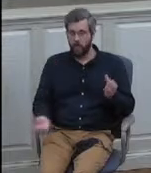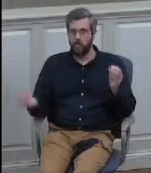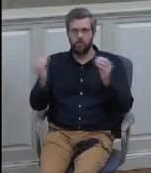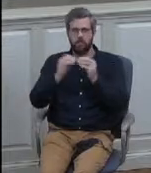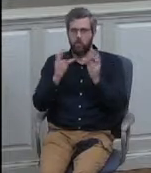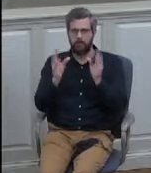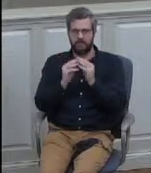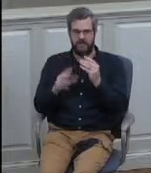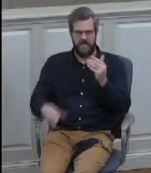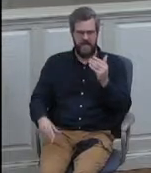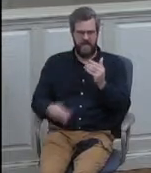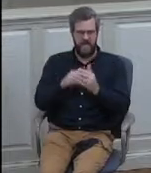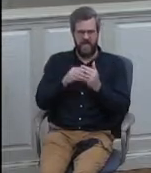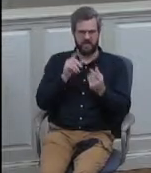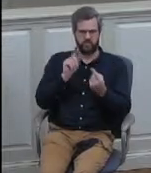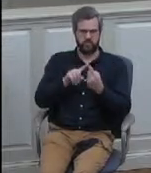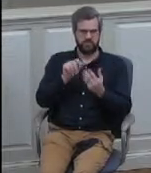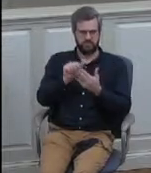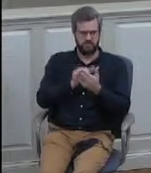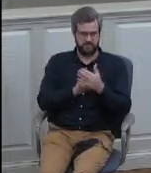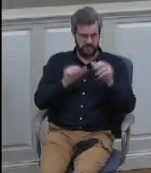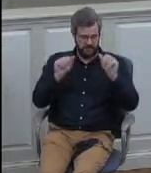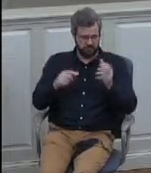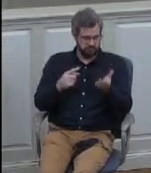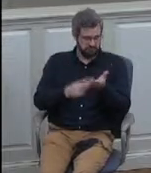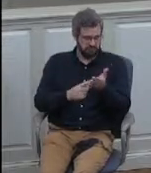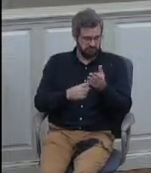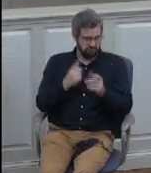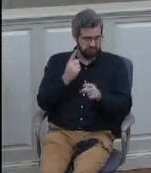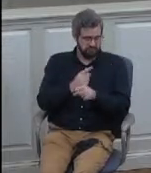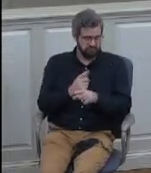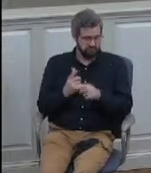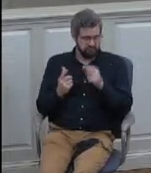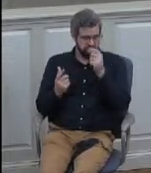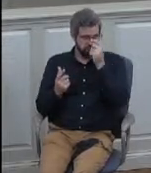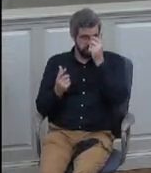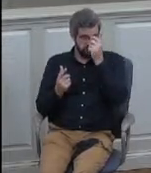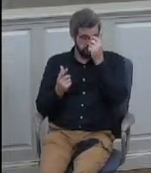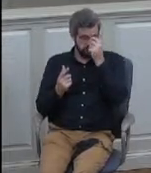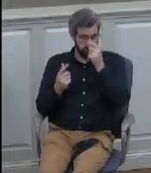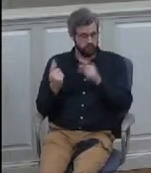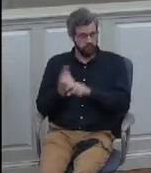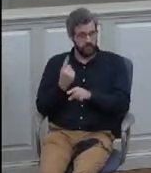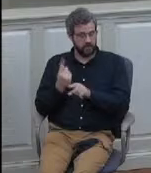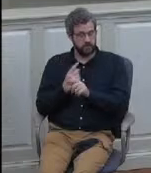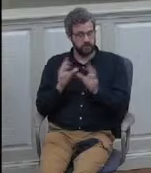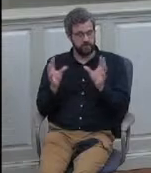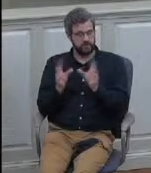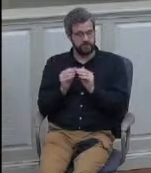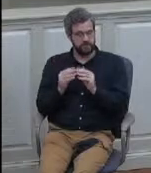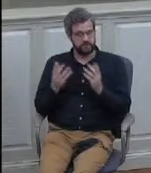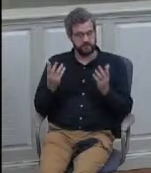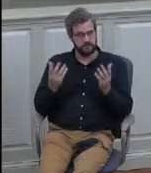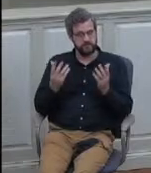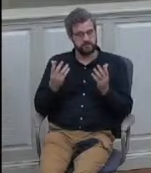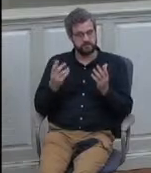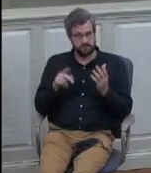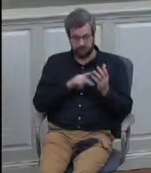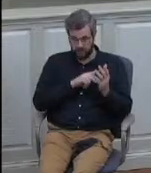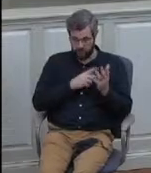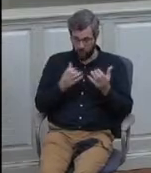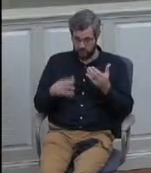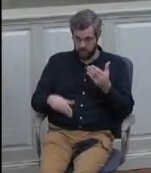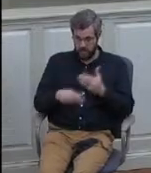want to add it to some agendas for discussion in our regular meetings, or if the mayor wants to add that or